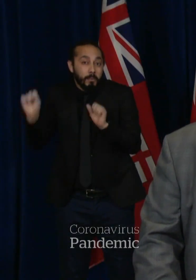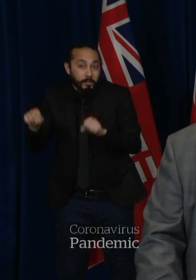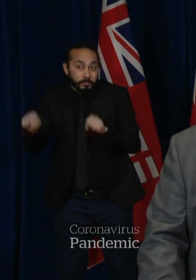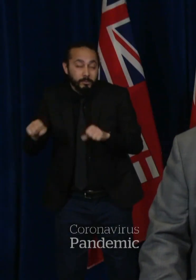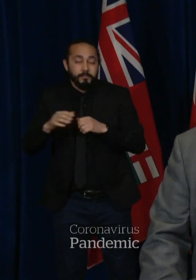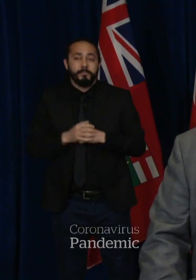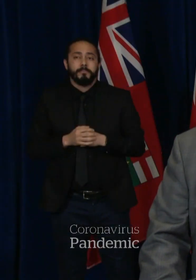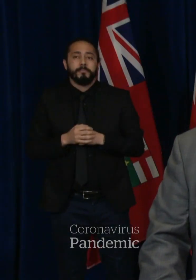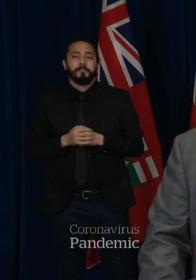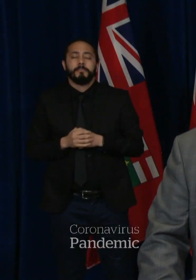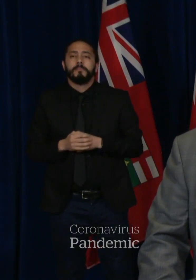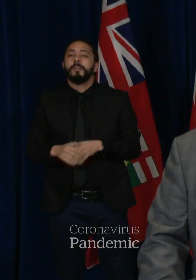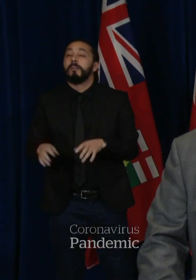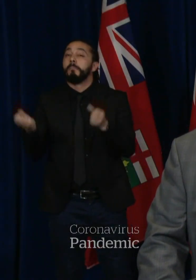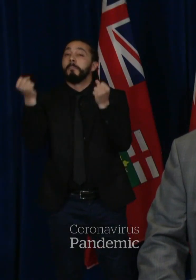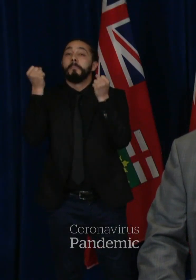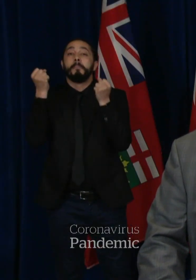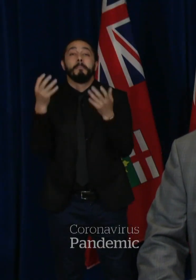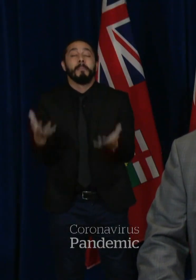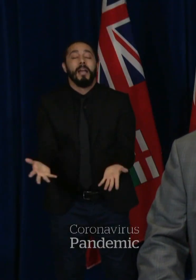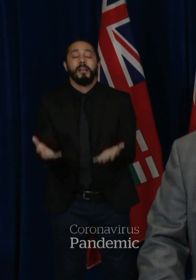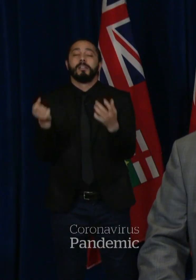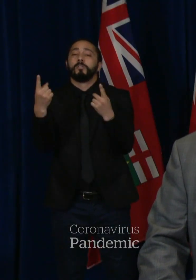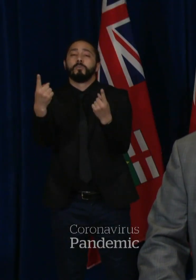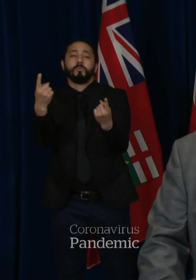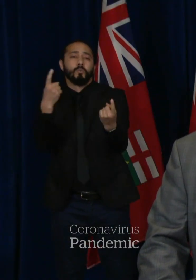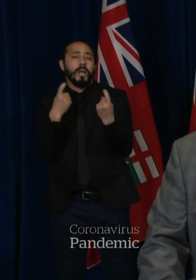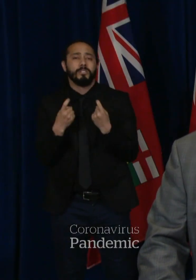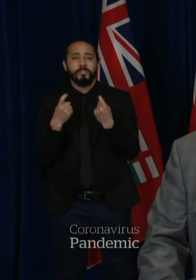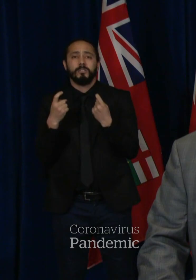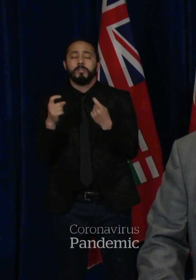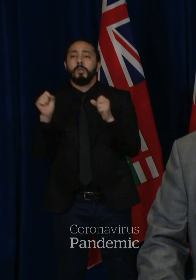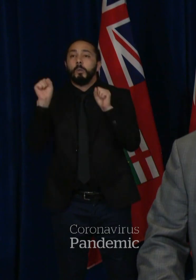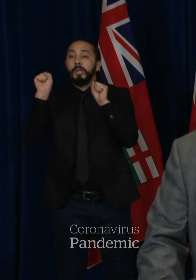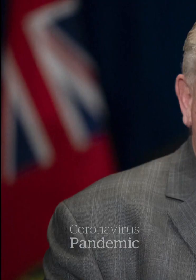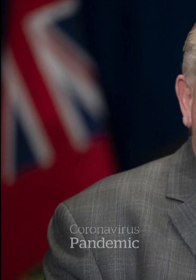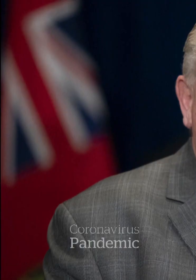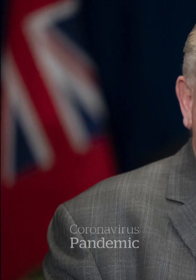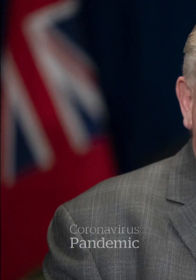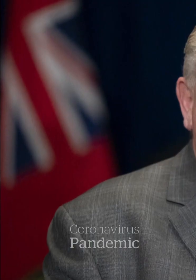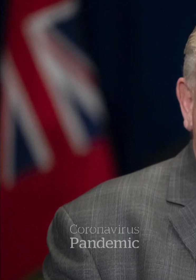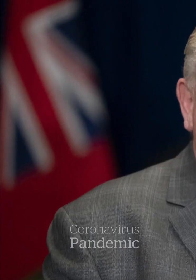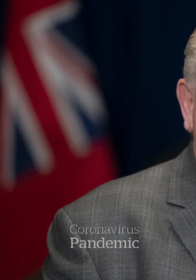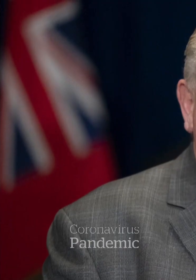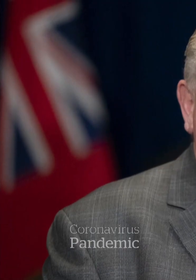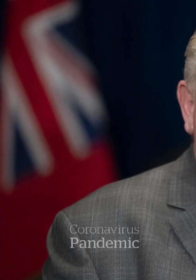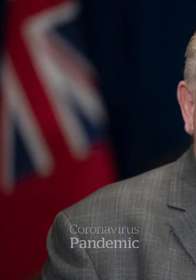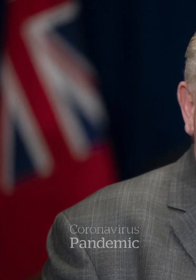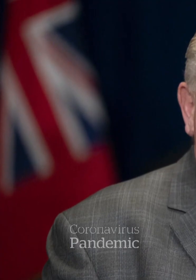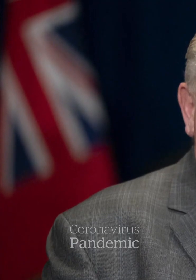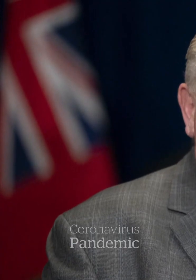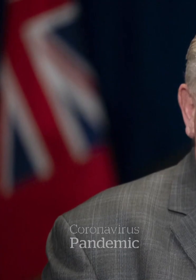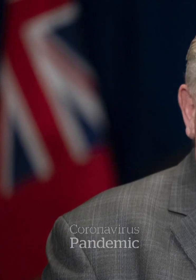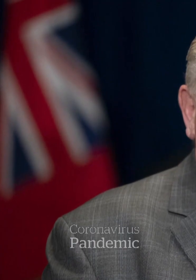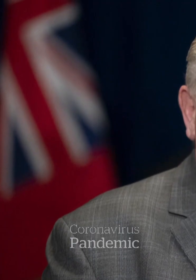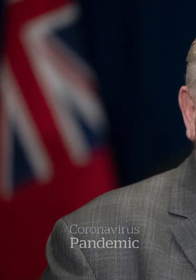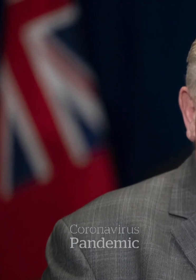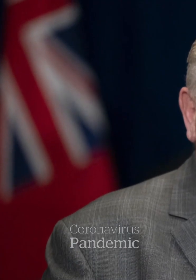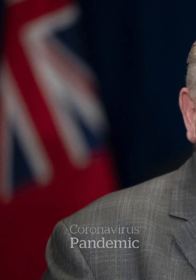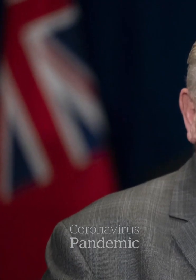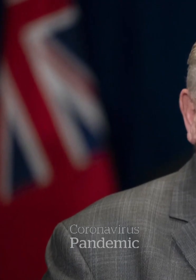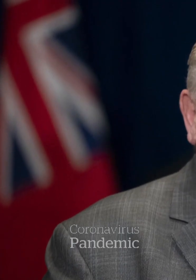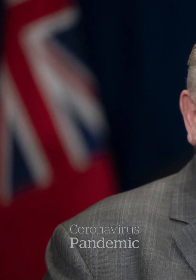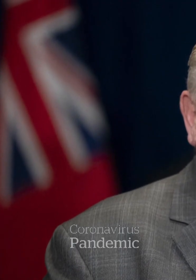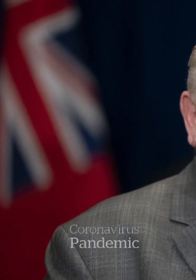There are a lot of questions regarding what can and cannot remain open. One question, whether Ontario's closures